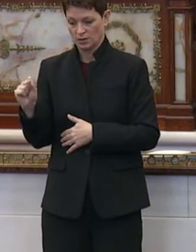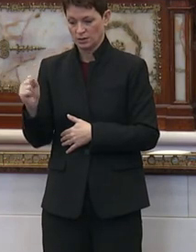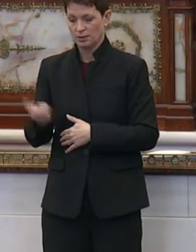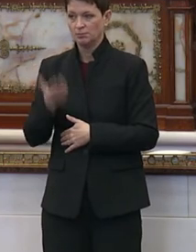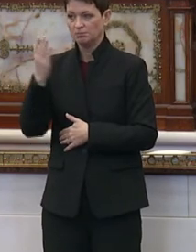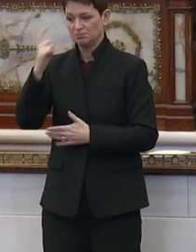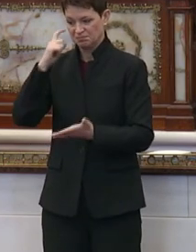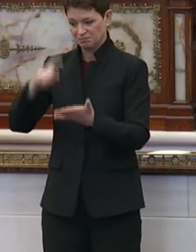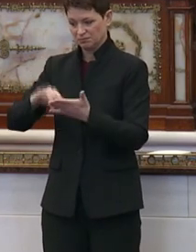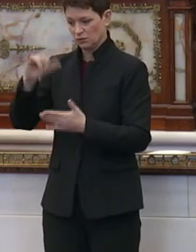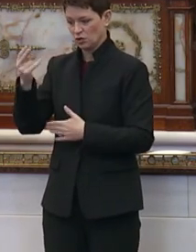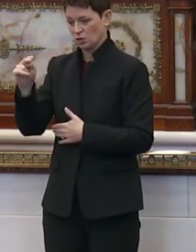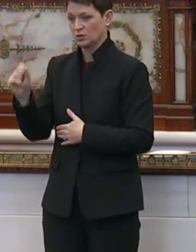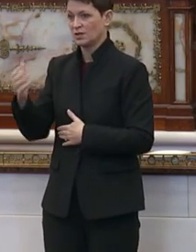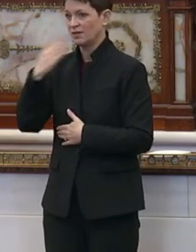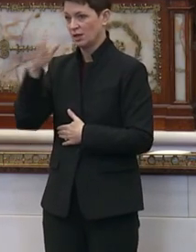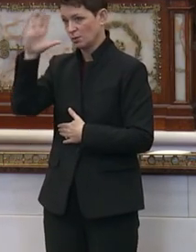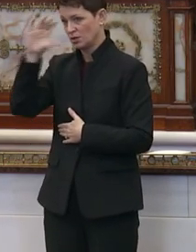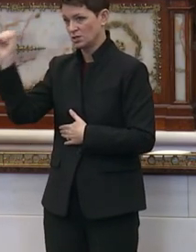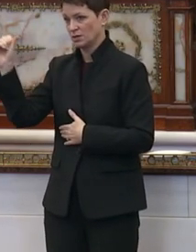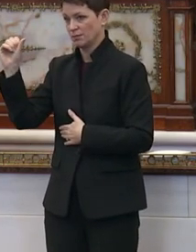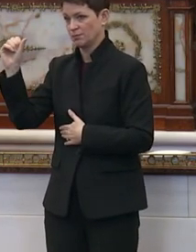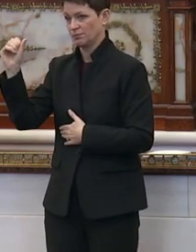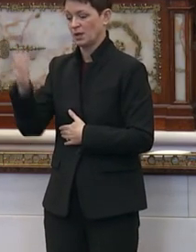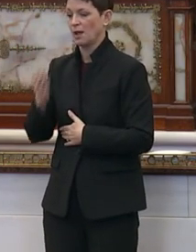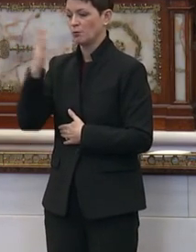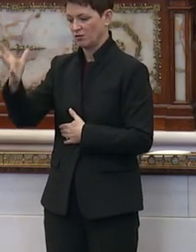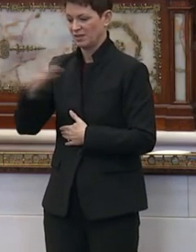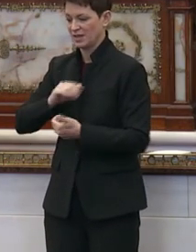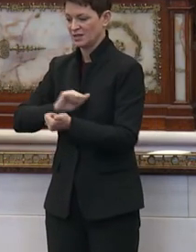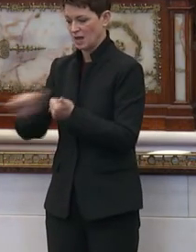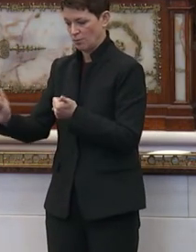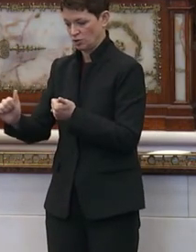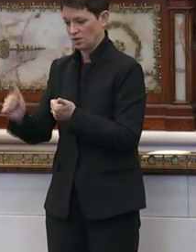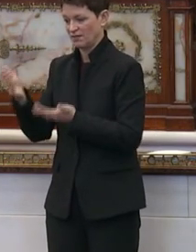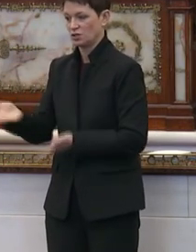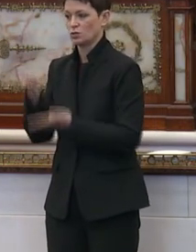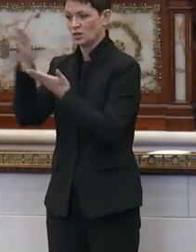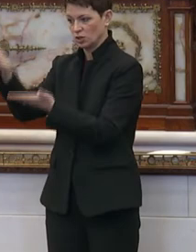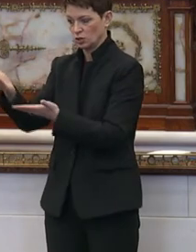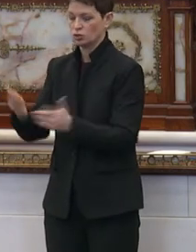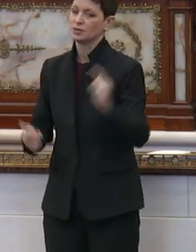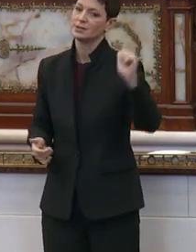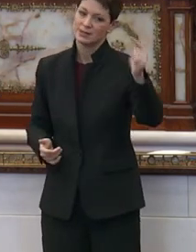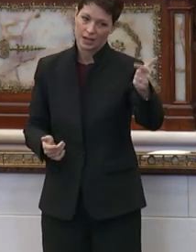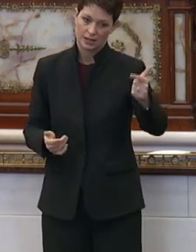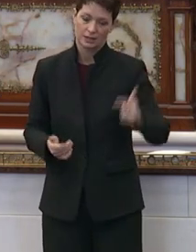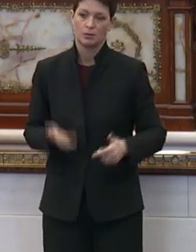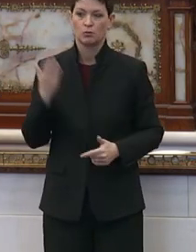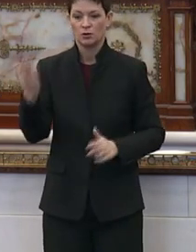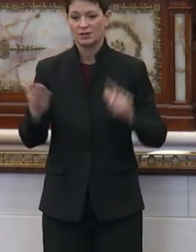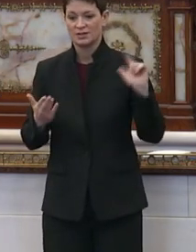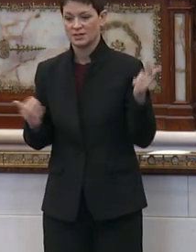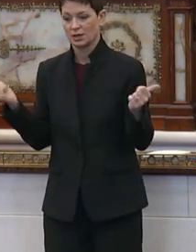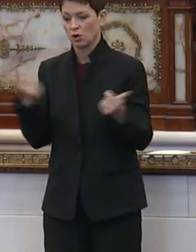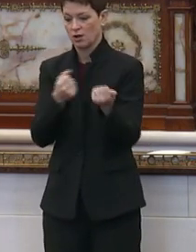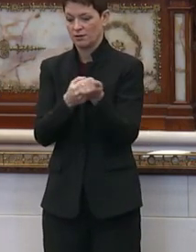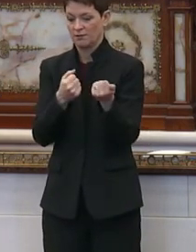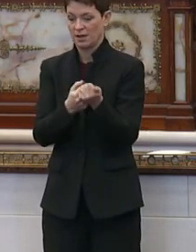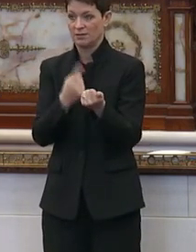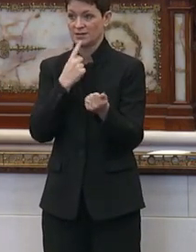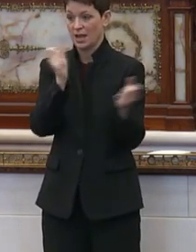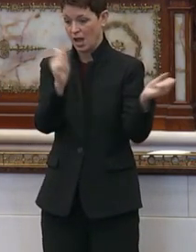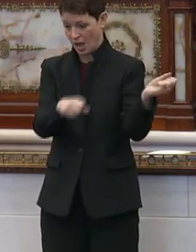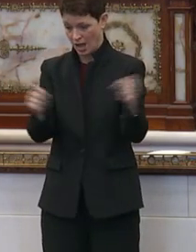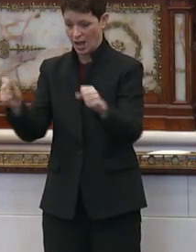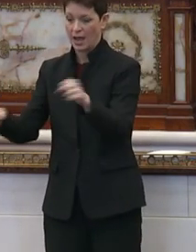recognizes Councilman Jones. Thank you, Mr. President. I move for the adoption of the resolution. Second. It's been moved and properly second. All in favor indicate by